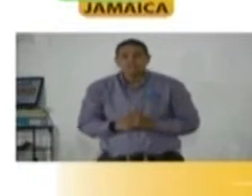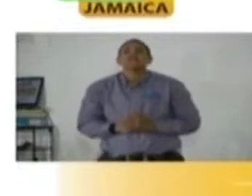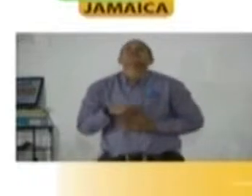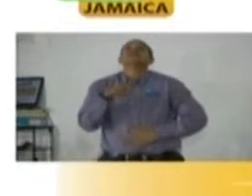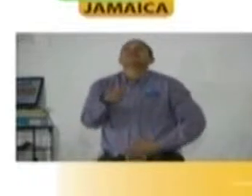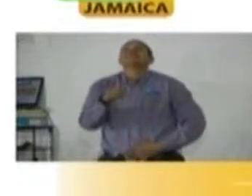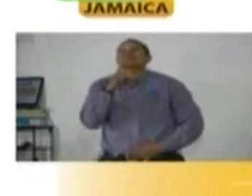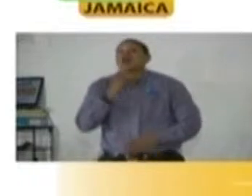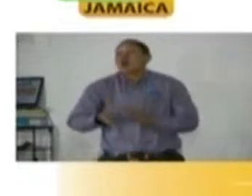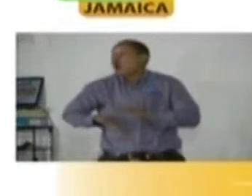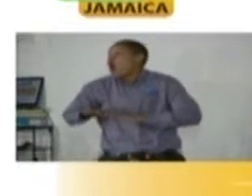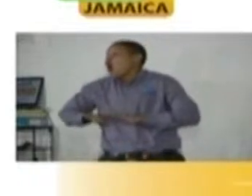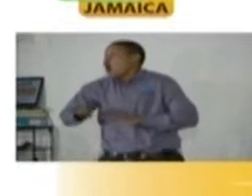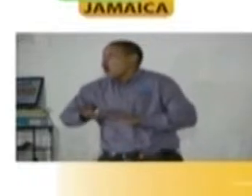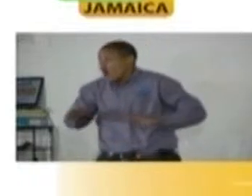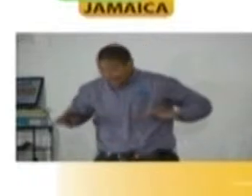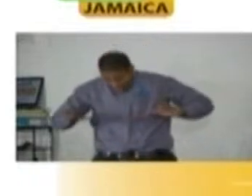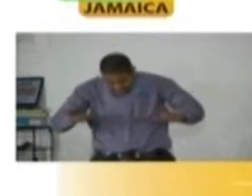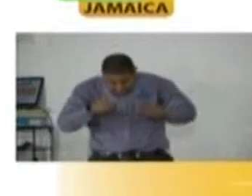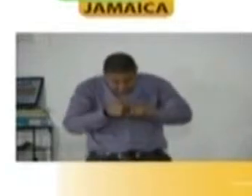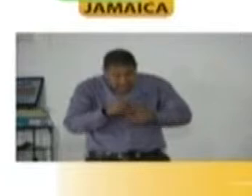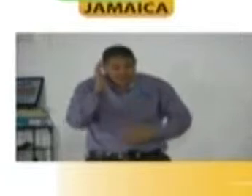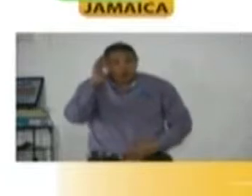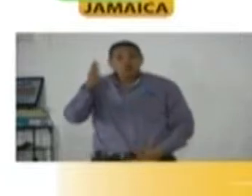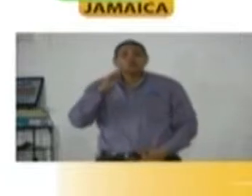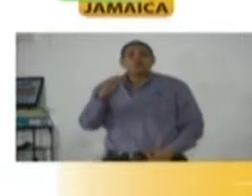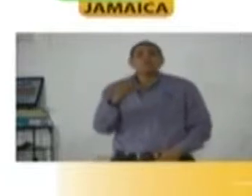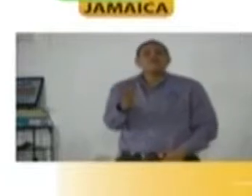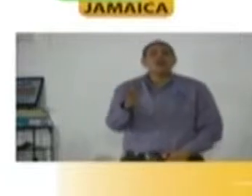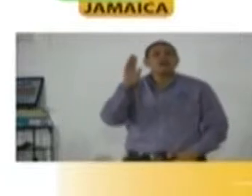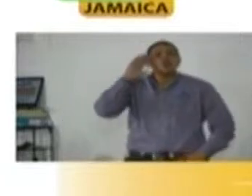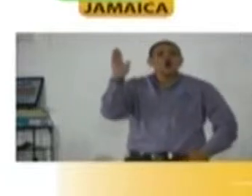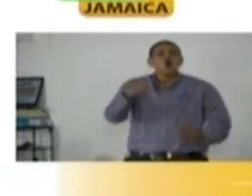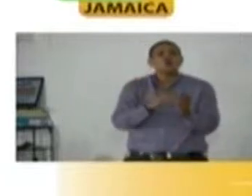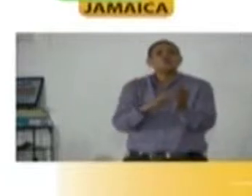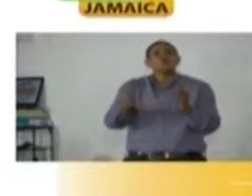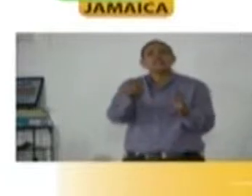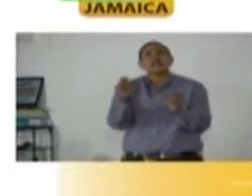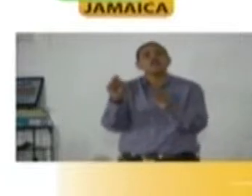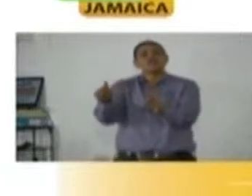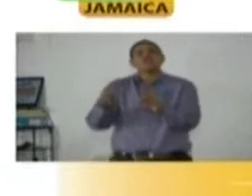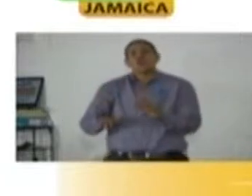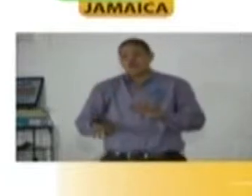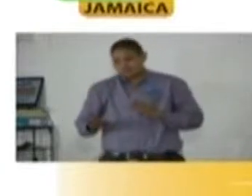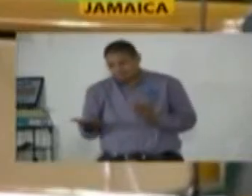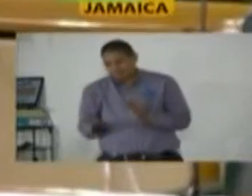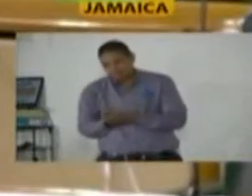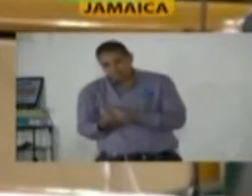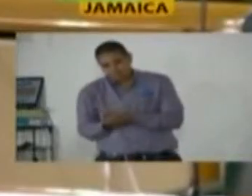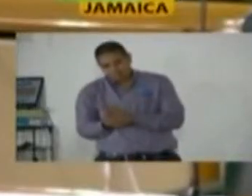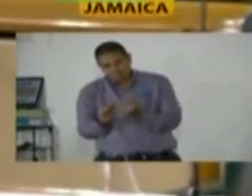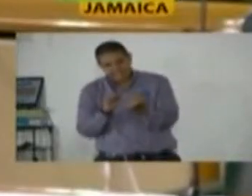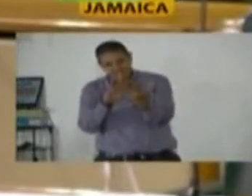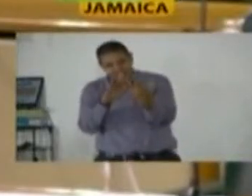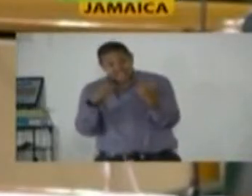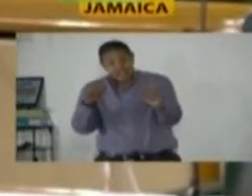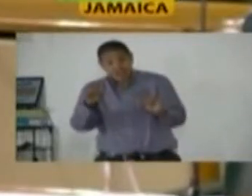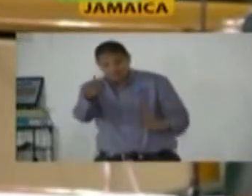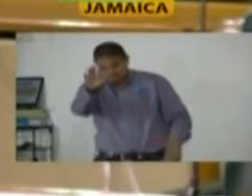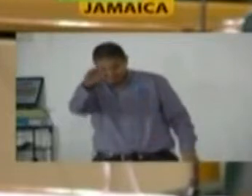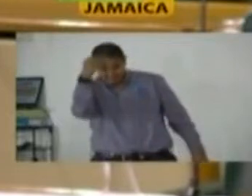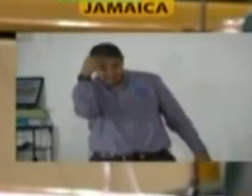an ongoing activity which will be provided to all students as they return to face-to-face. Having done